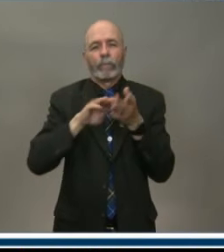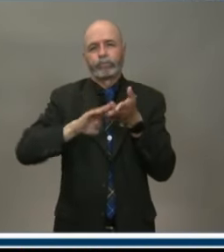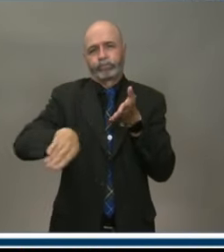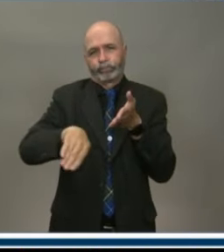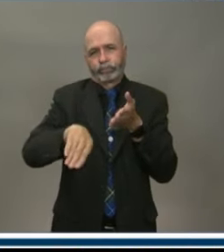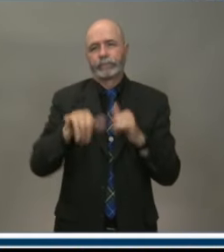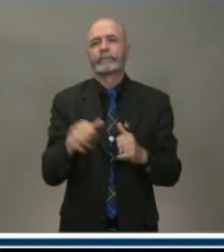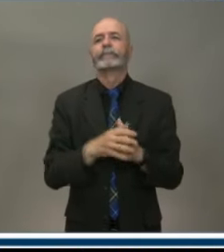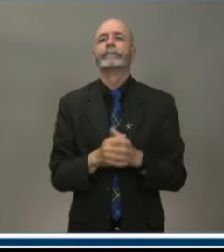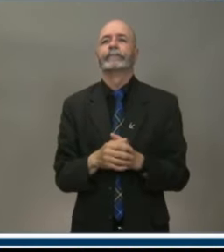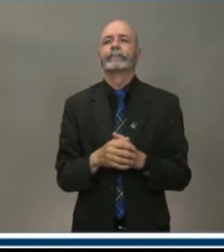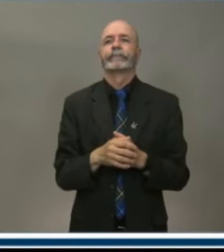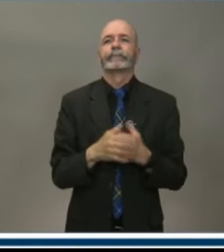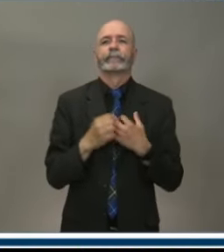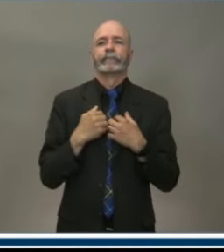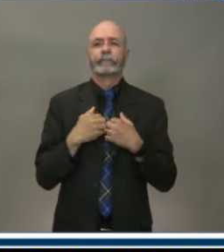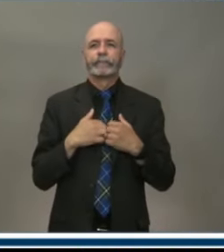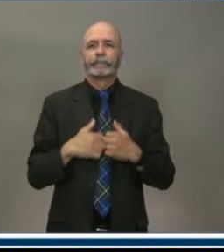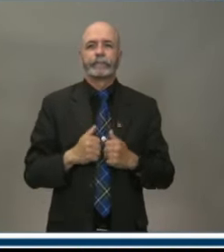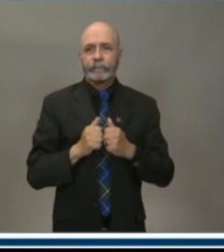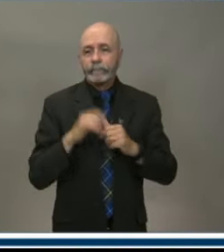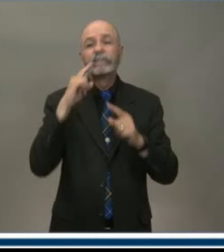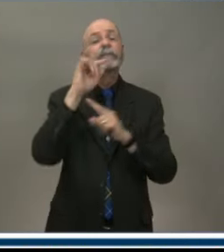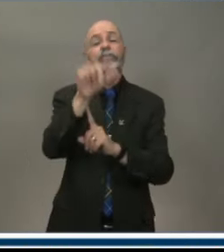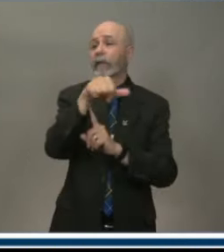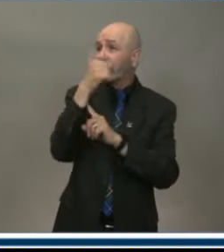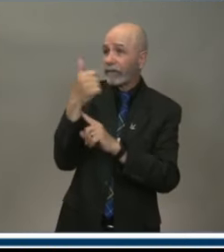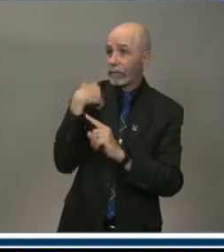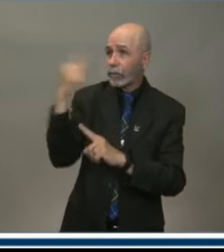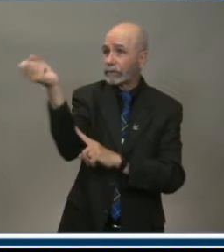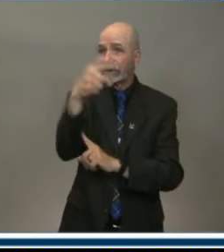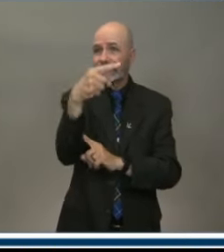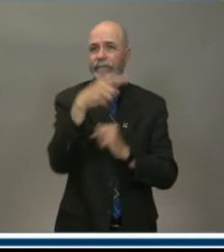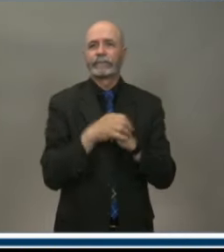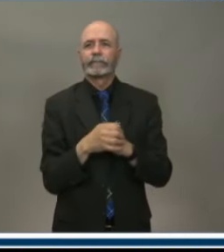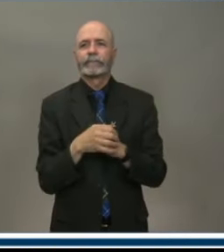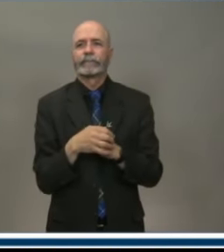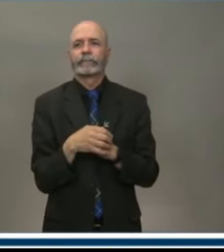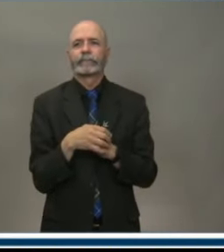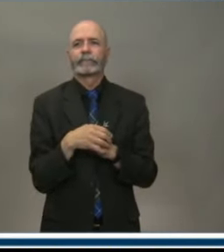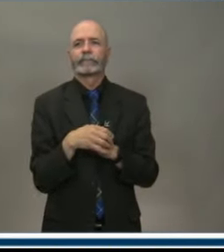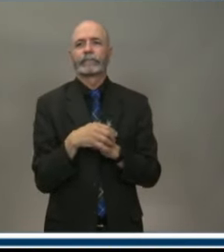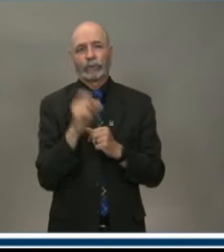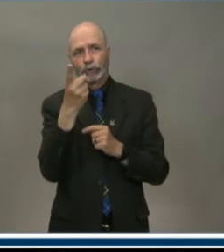follow-up. Thanks. This would be for Dr. Strang. When